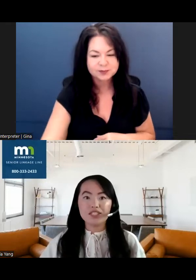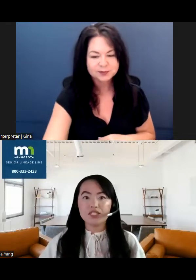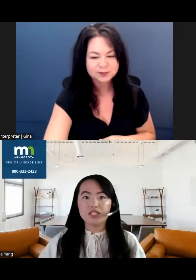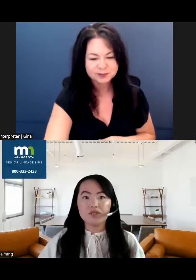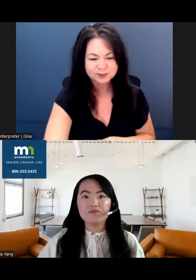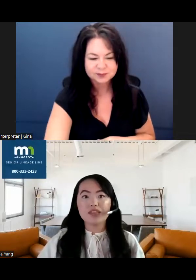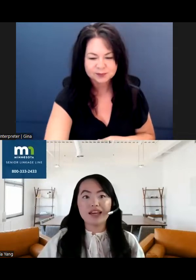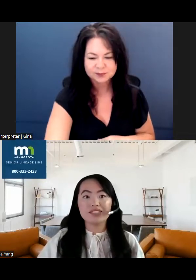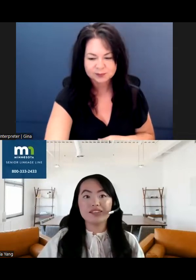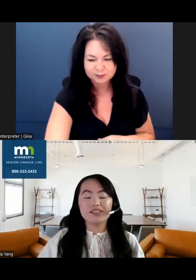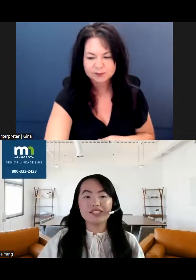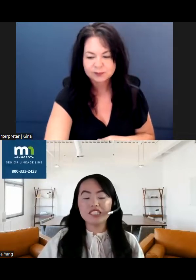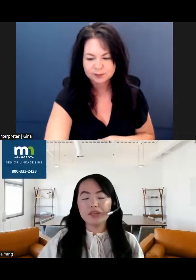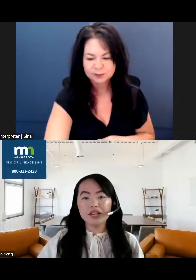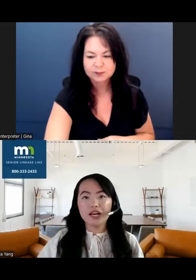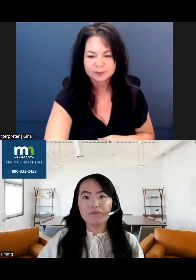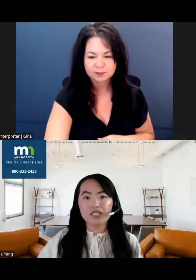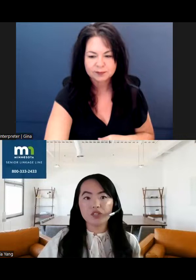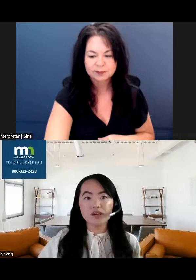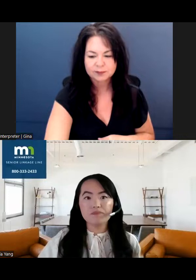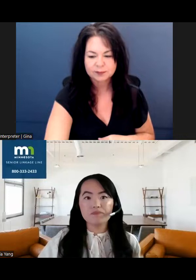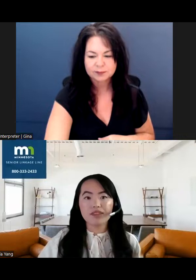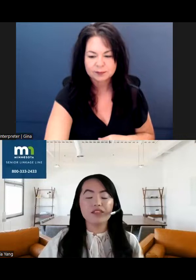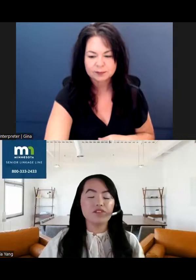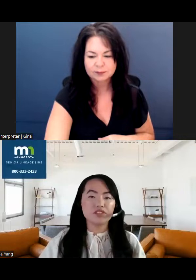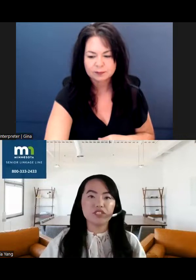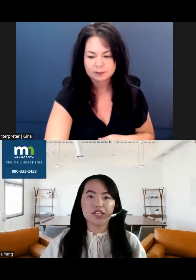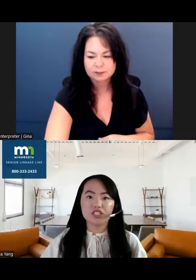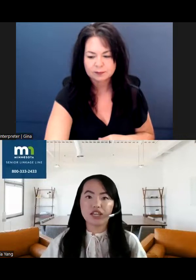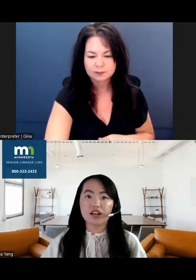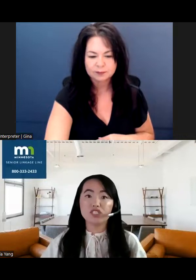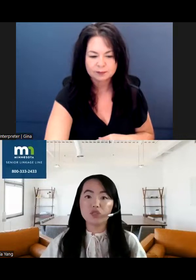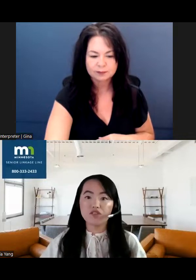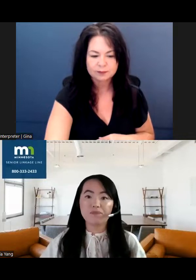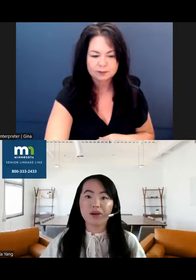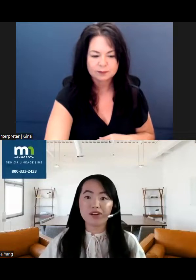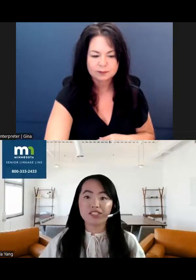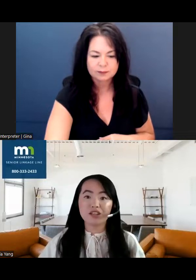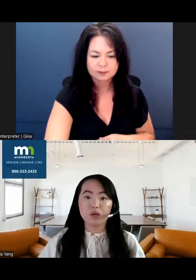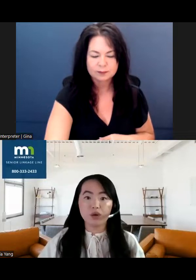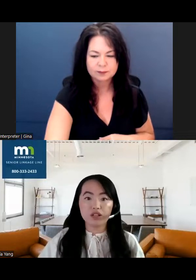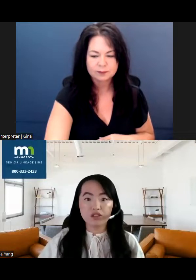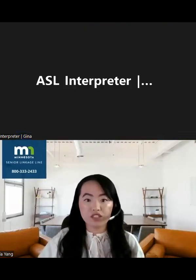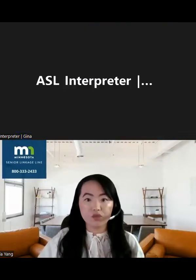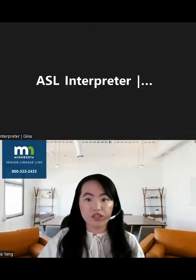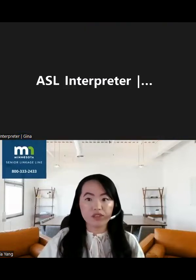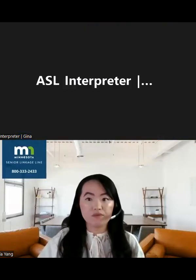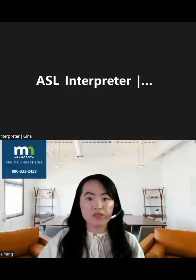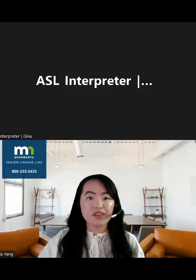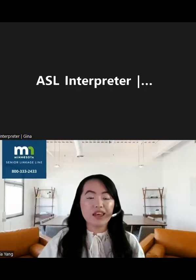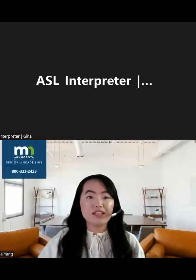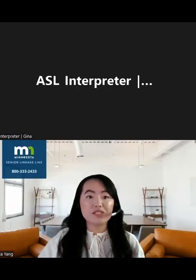I want to share too that the Disability Hub Minnesota and the Veterans LinkAge LineAge are two of our partners that we work closely